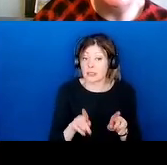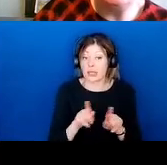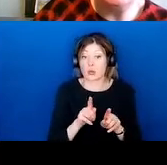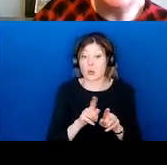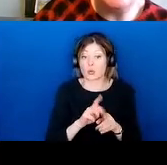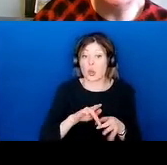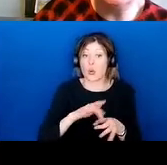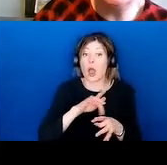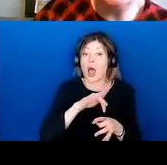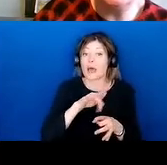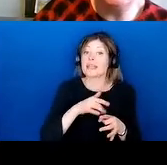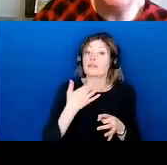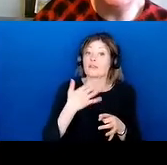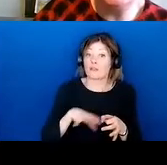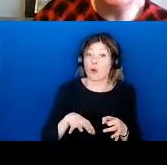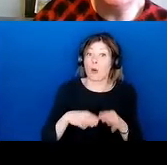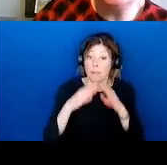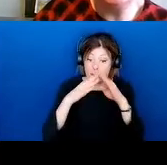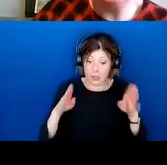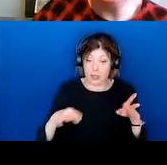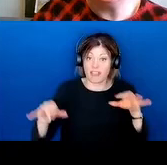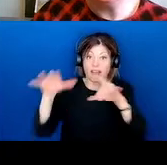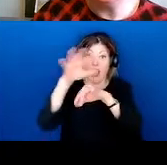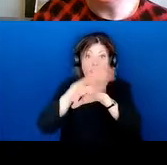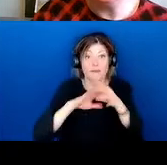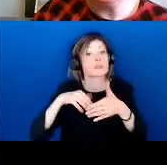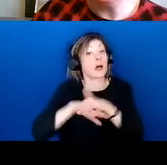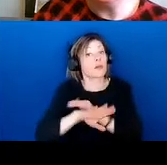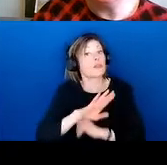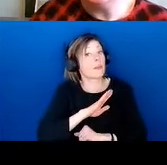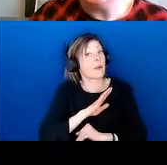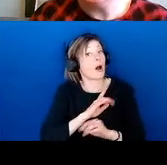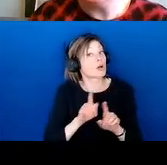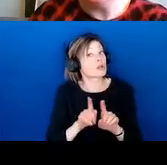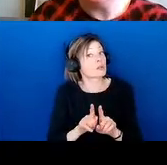the beehives located in the park.